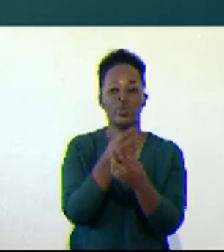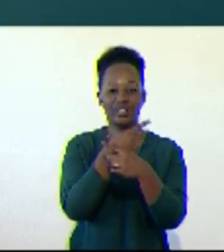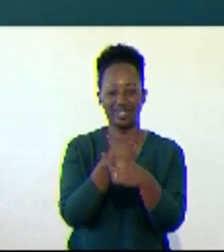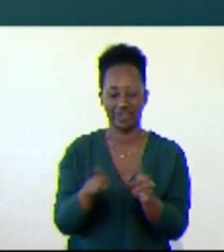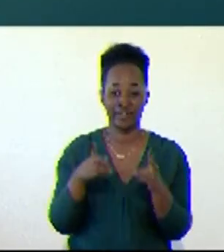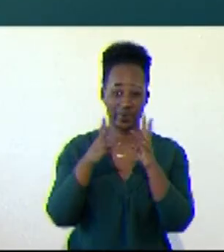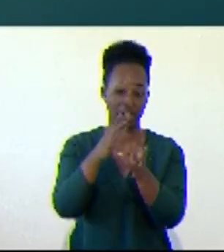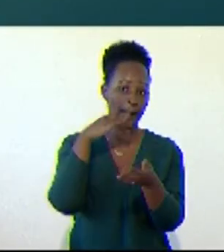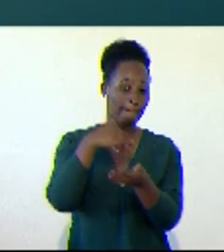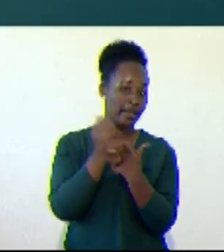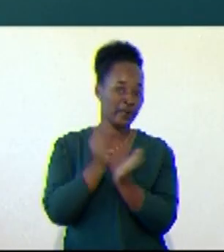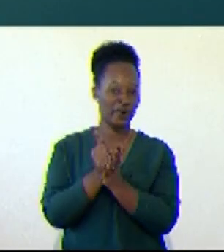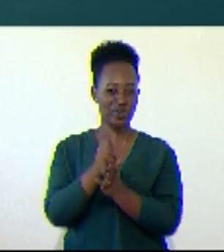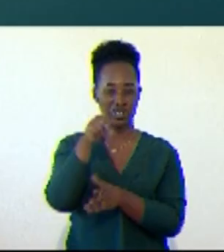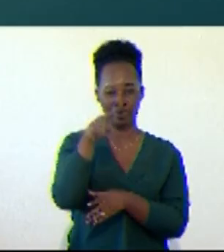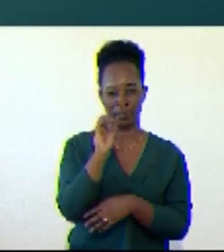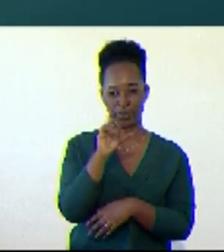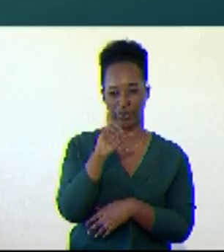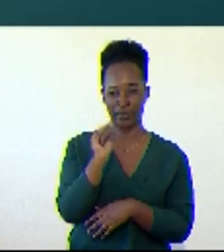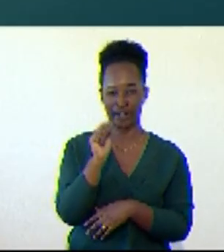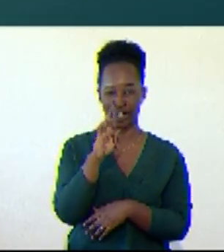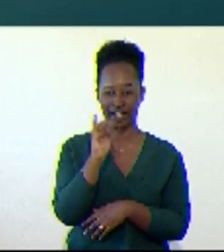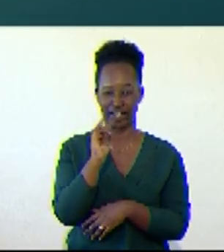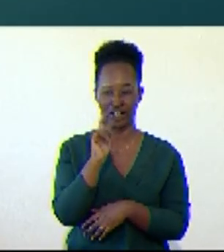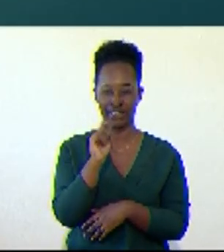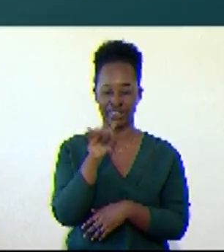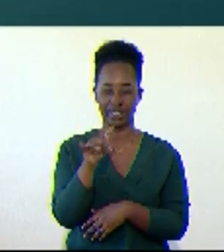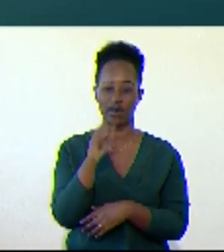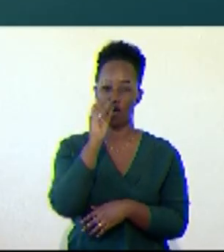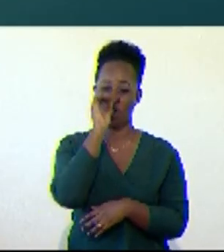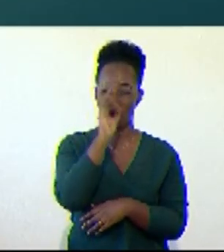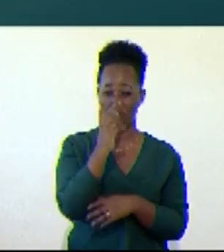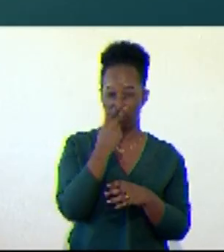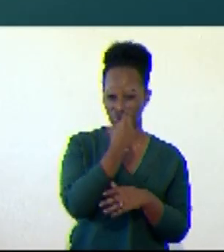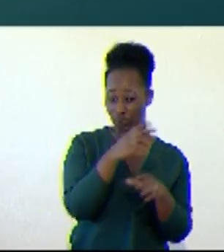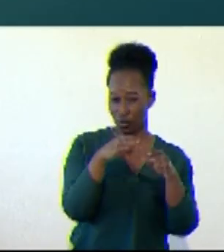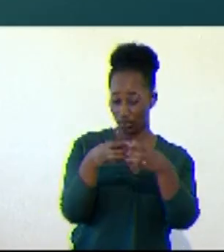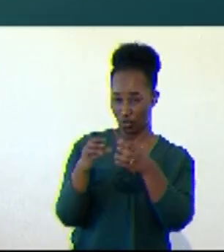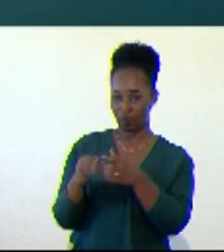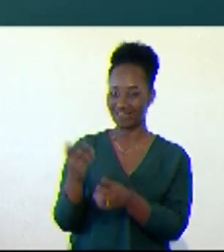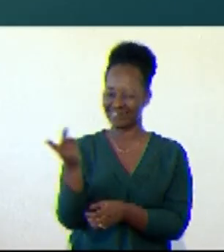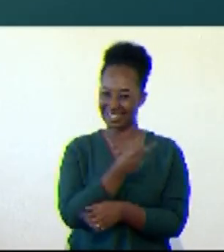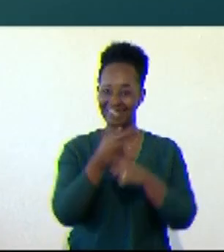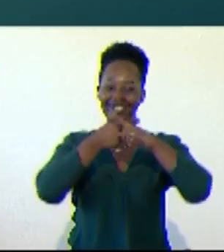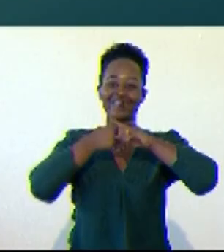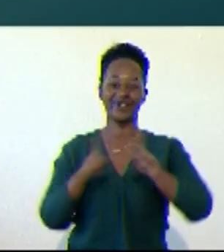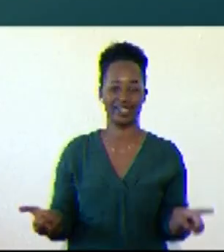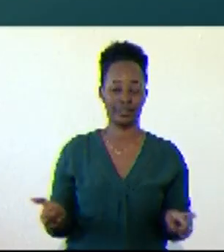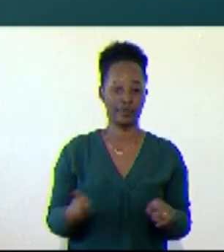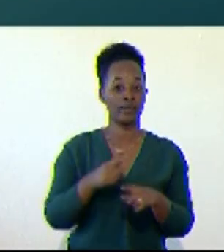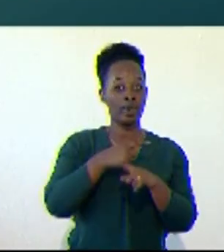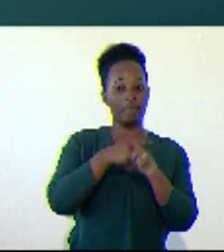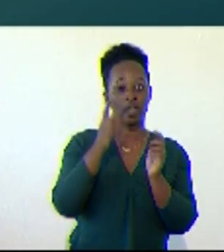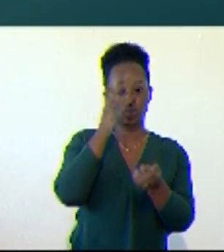the polarity of the two bonds are different. And though the